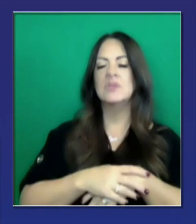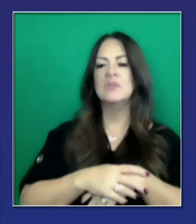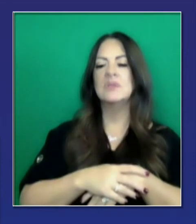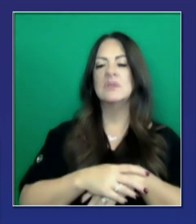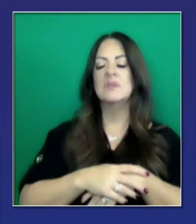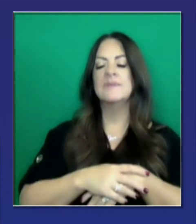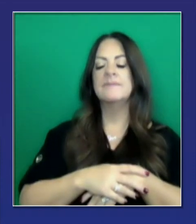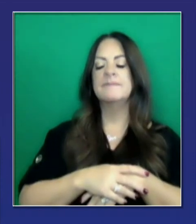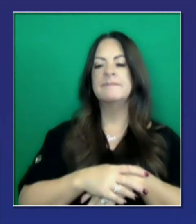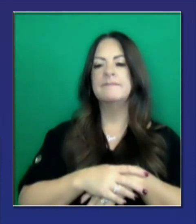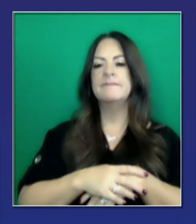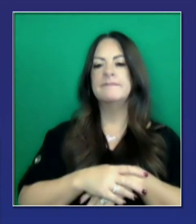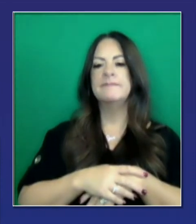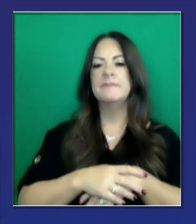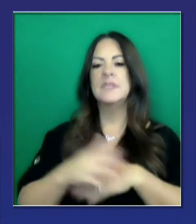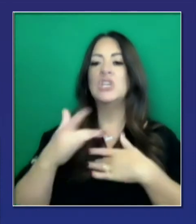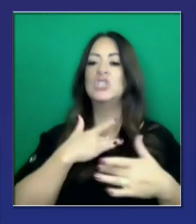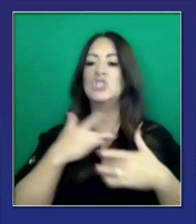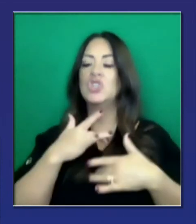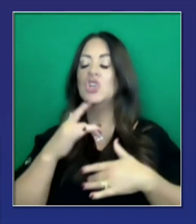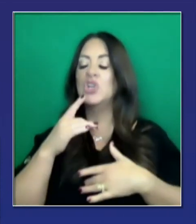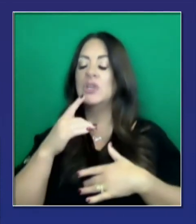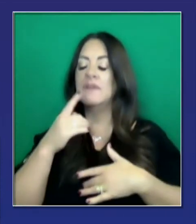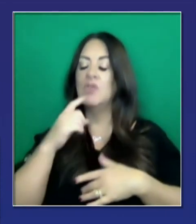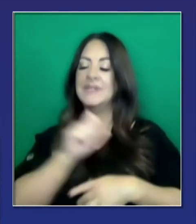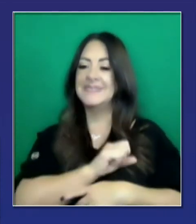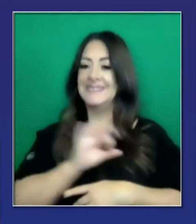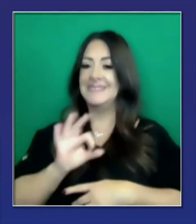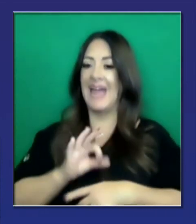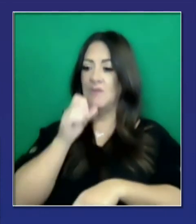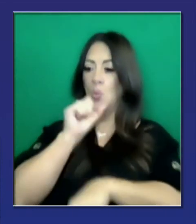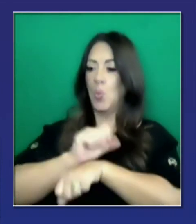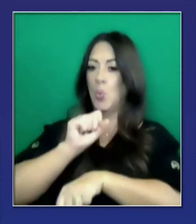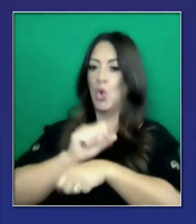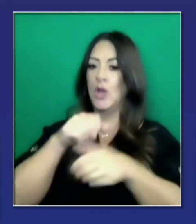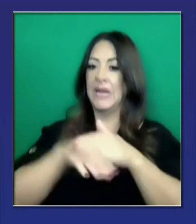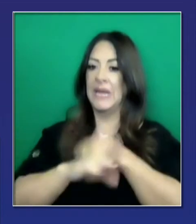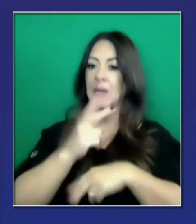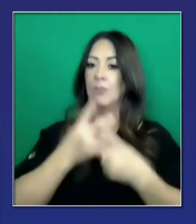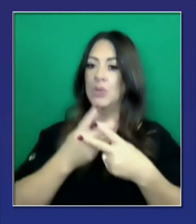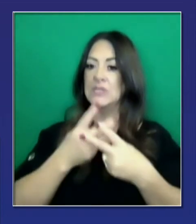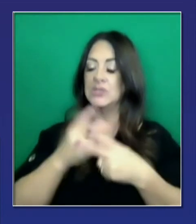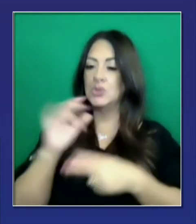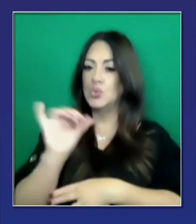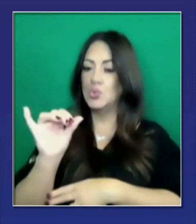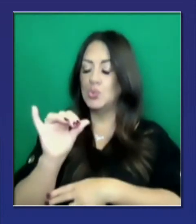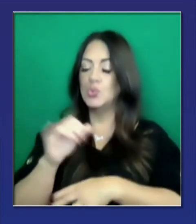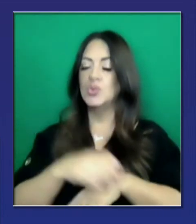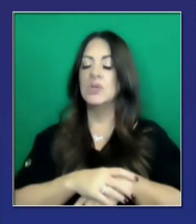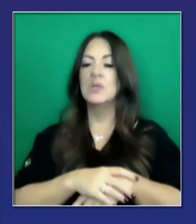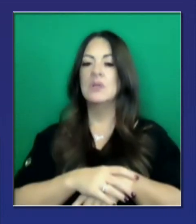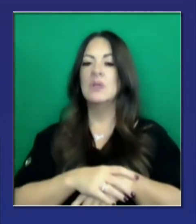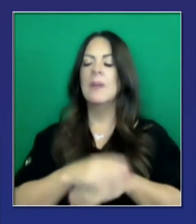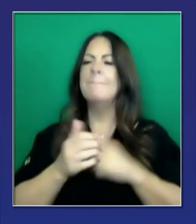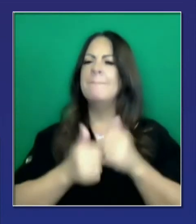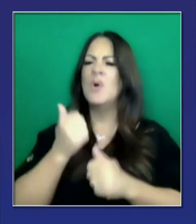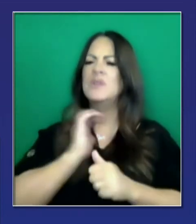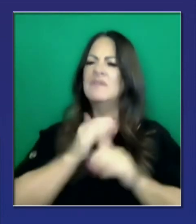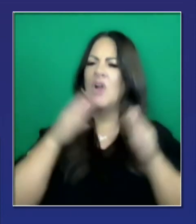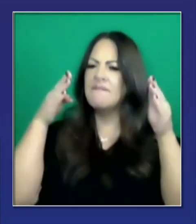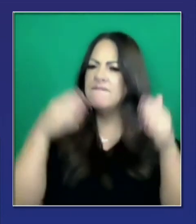but obviously concern around prison guards themselves. Here's the area that we focus most of our attention, and these are